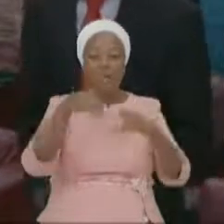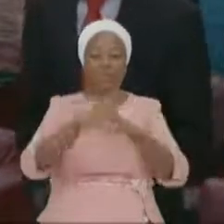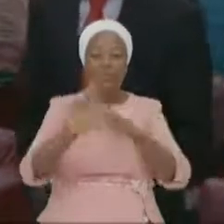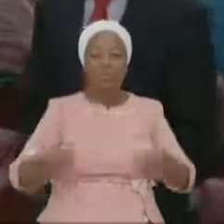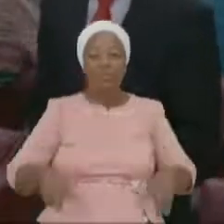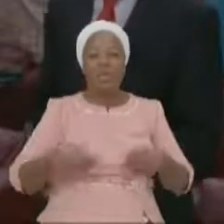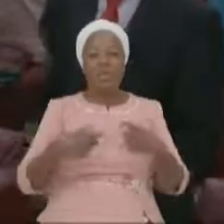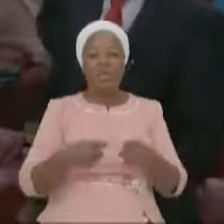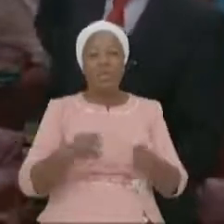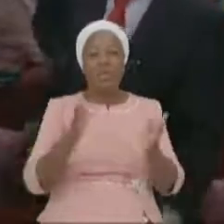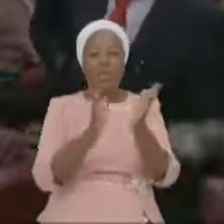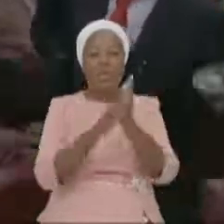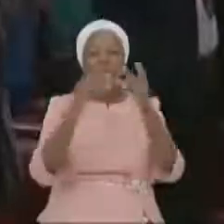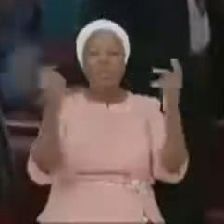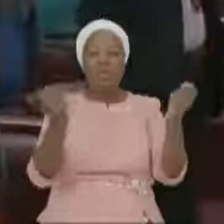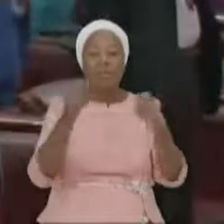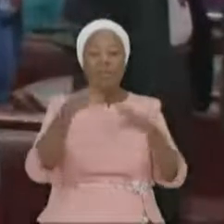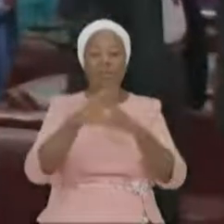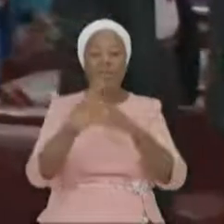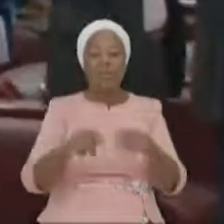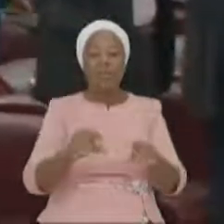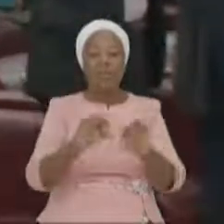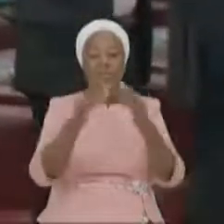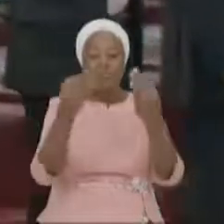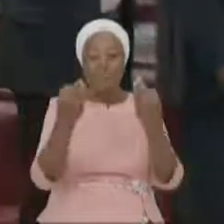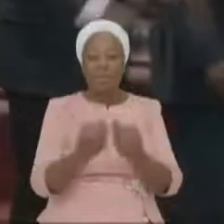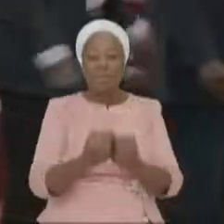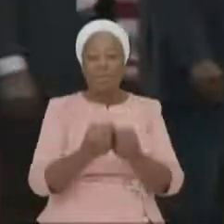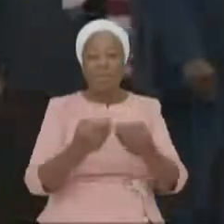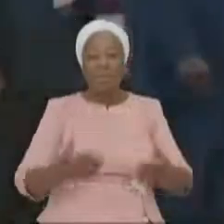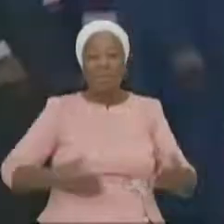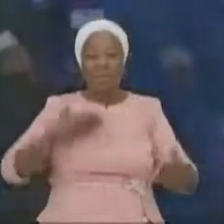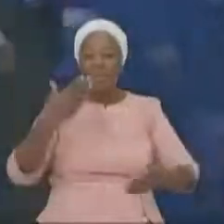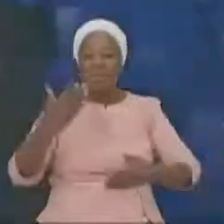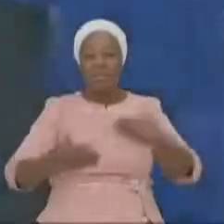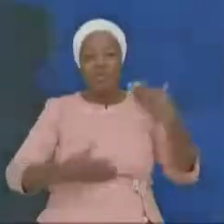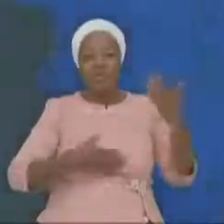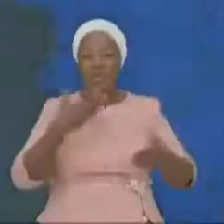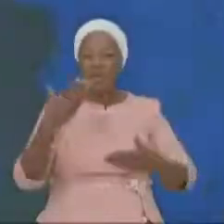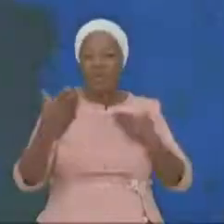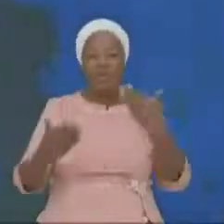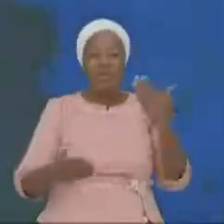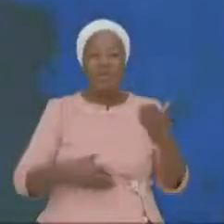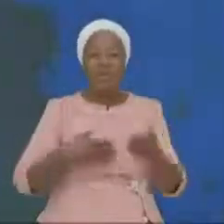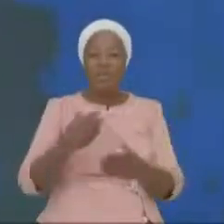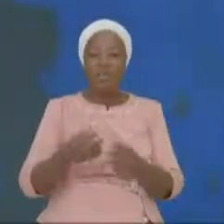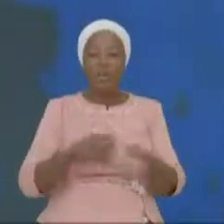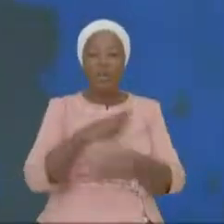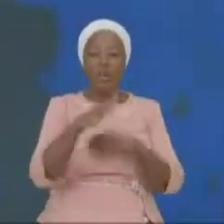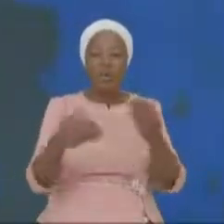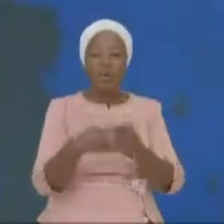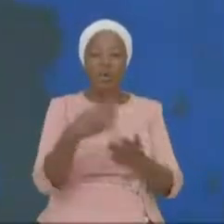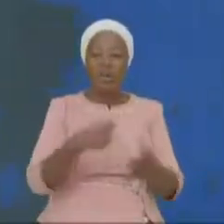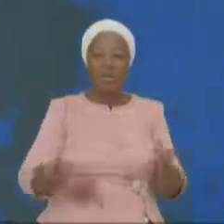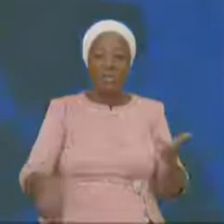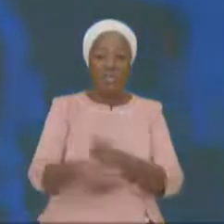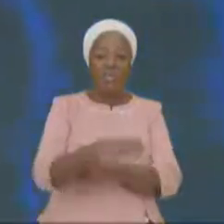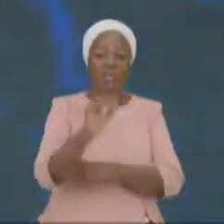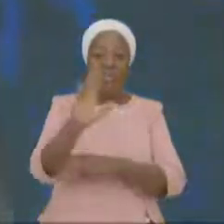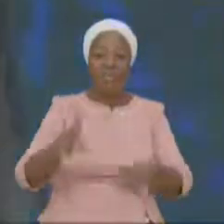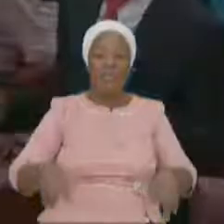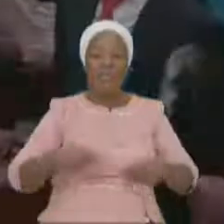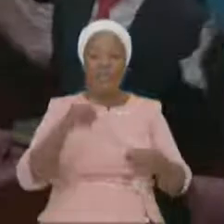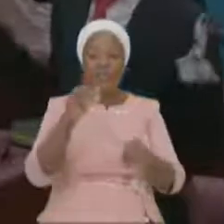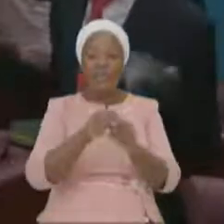Hallelujah in your family. Amen. Joy and gladness all the days of your life in